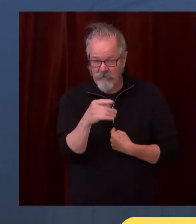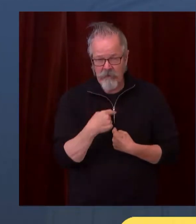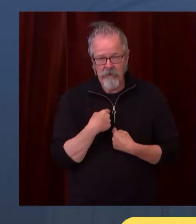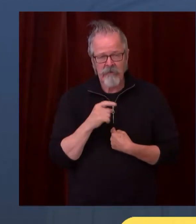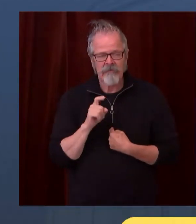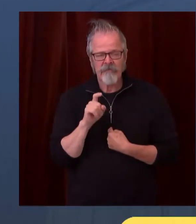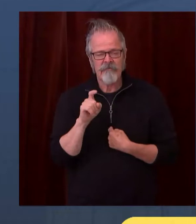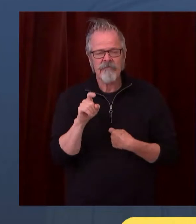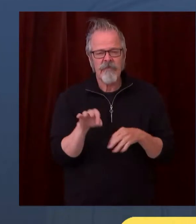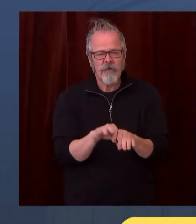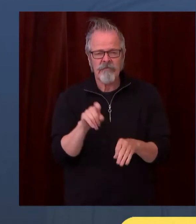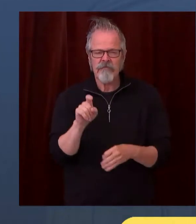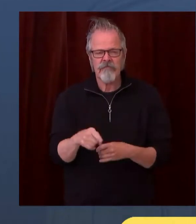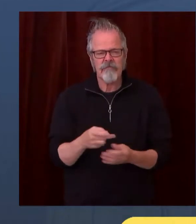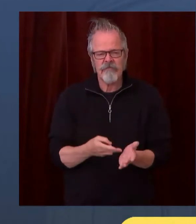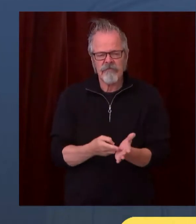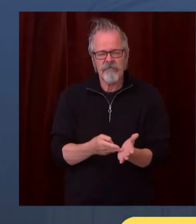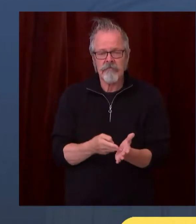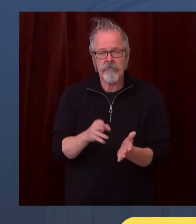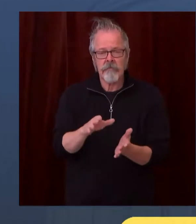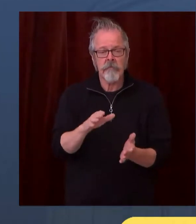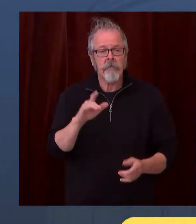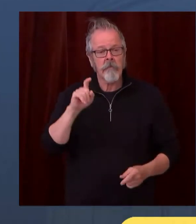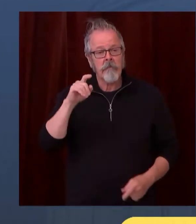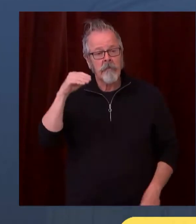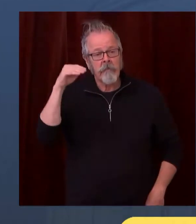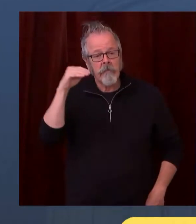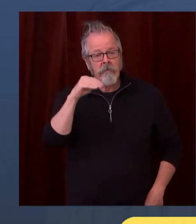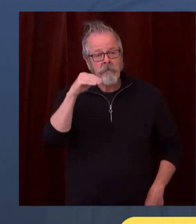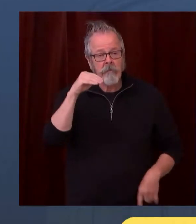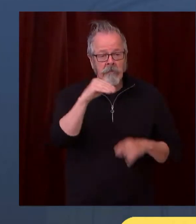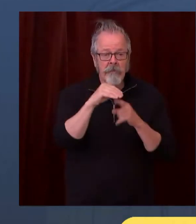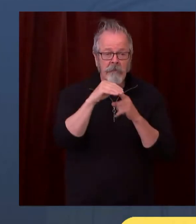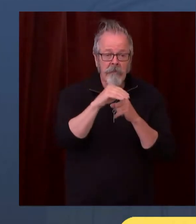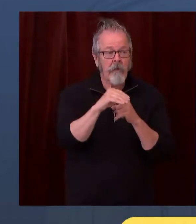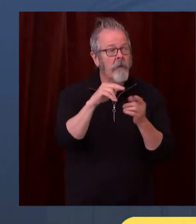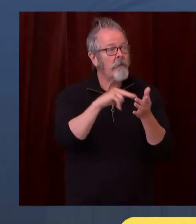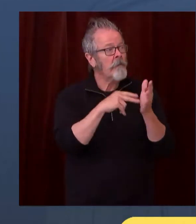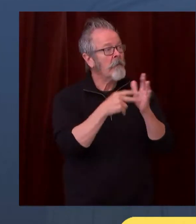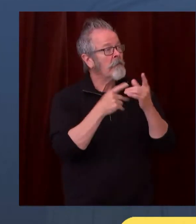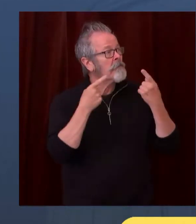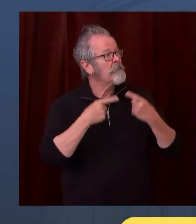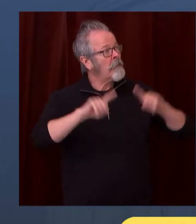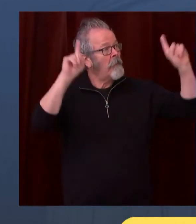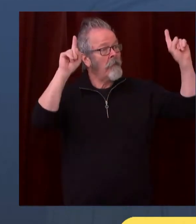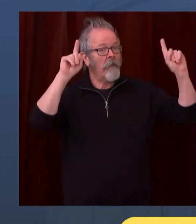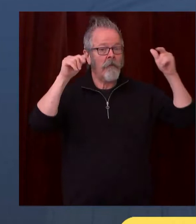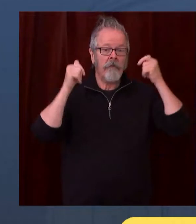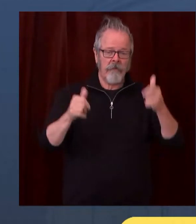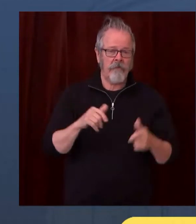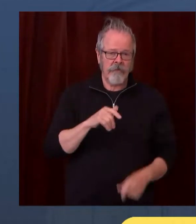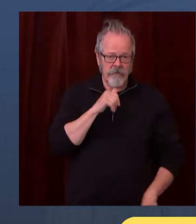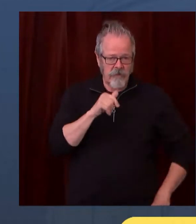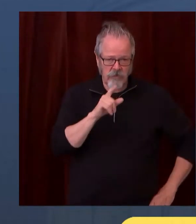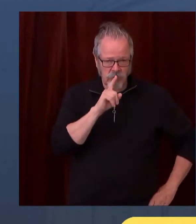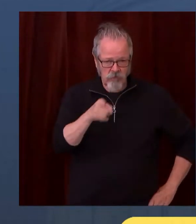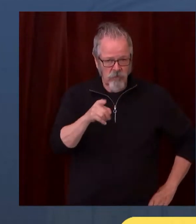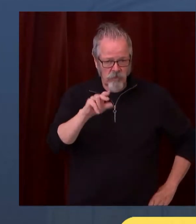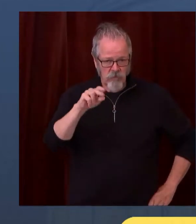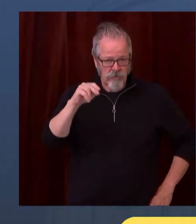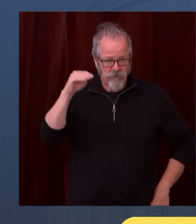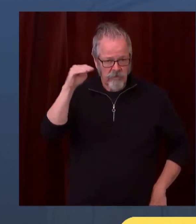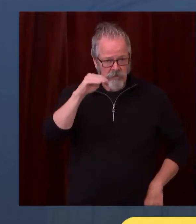diligent. Our target for a 2-week period, and it's indicated on this graph as the lower line,